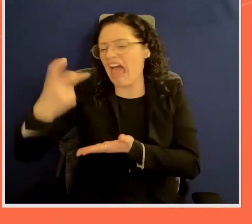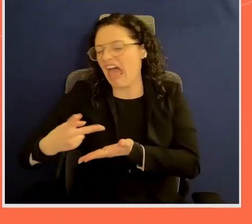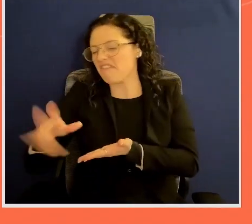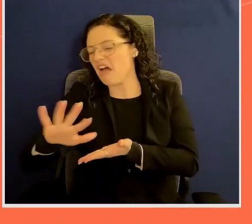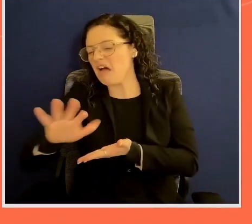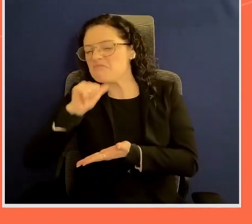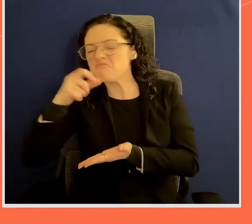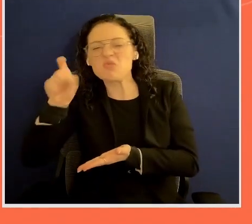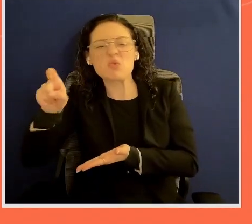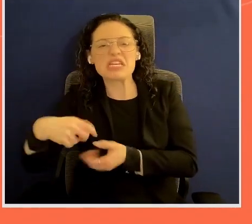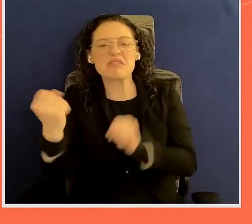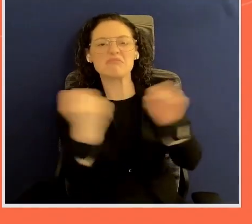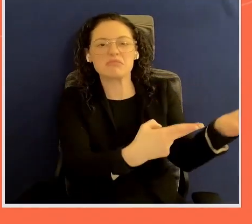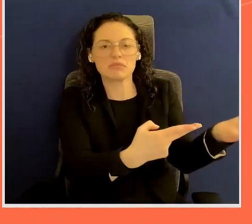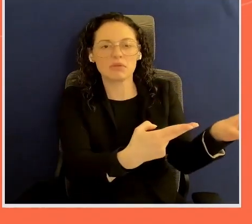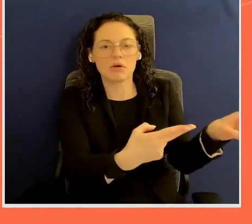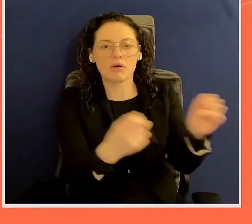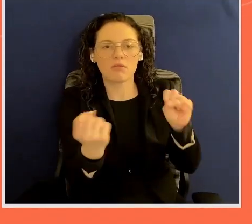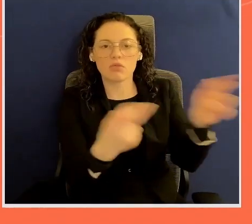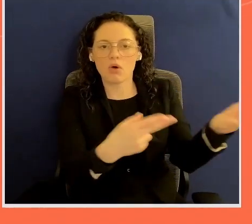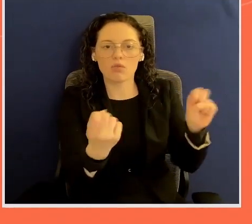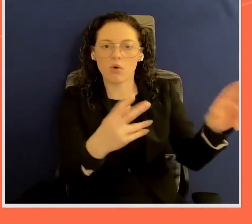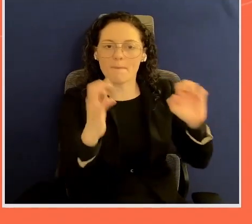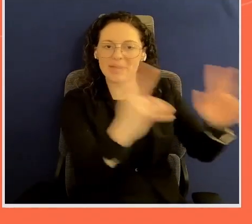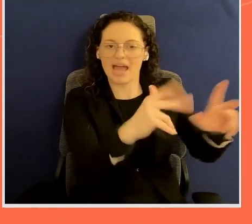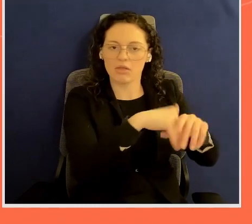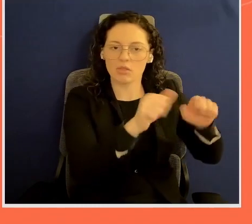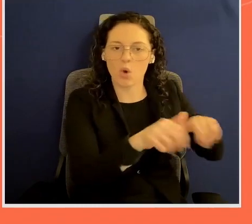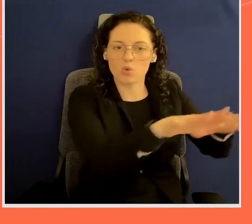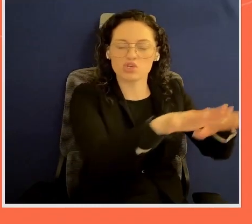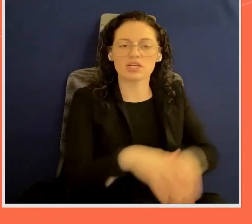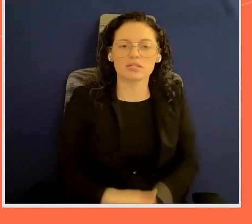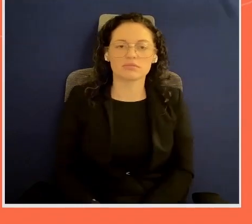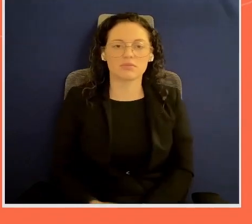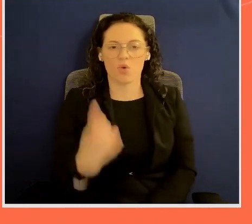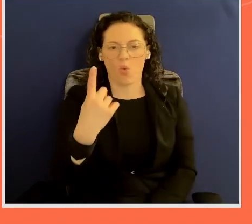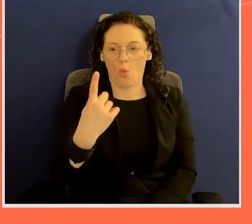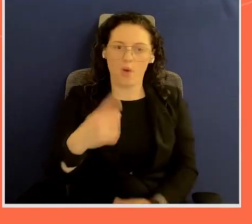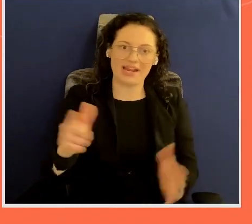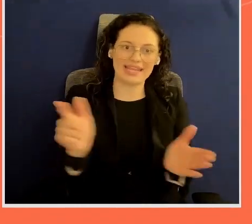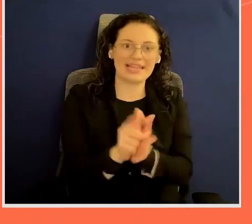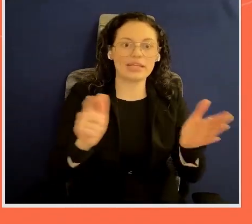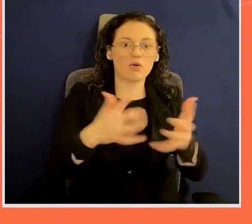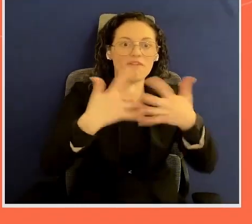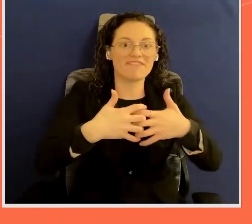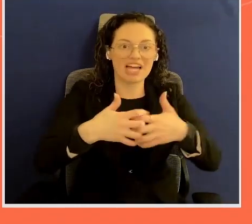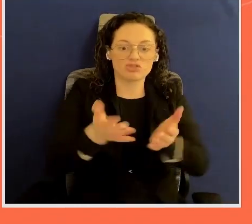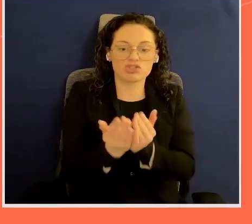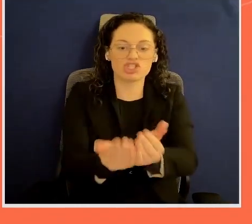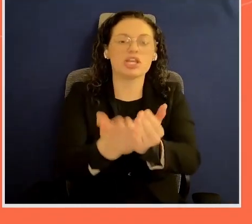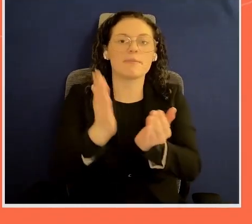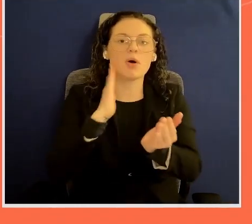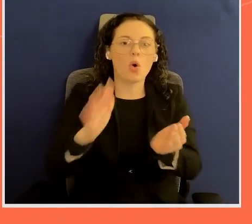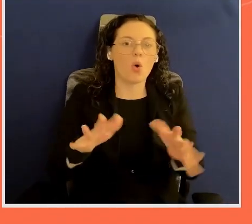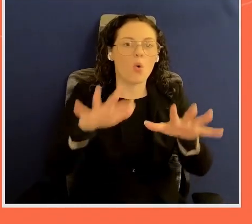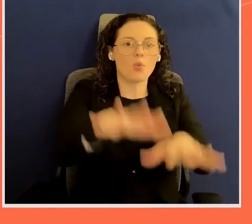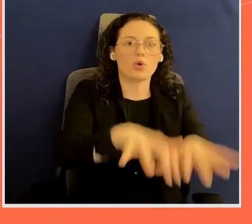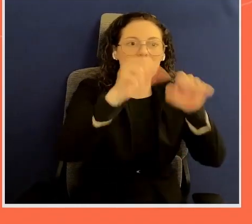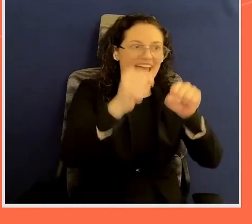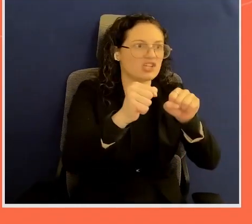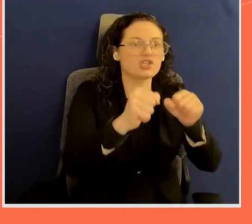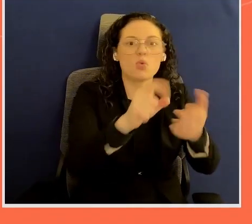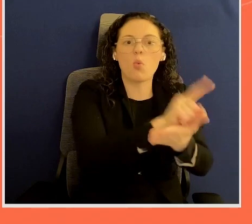transition to independent and a clean energy future. President Putin cannot control